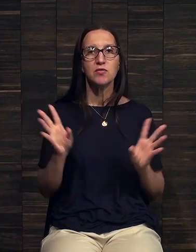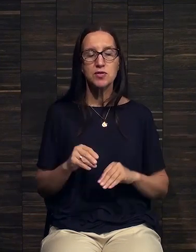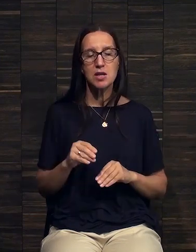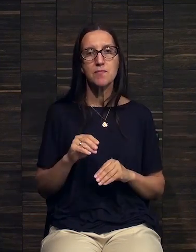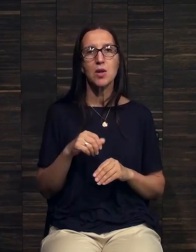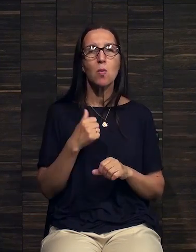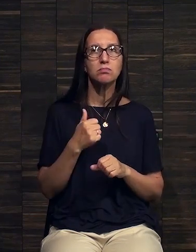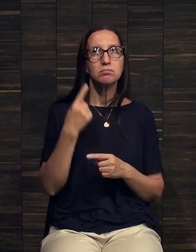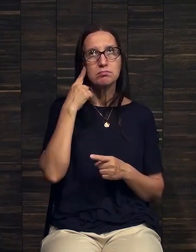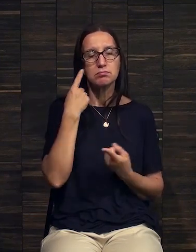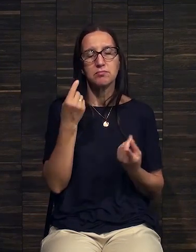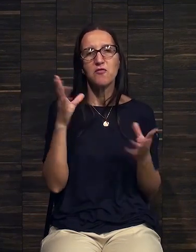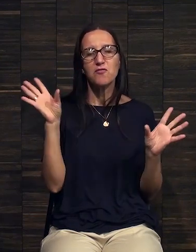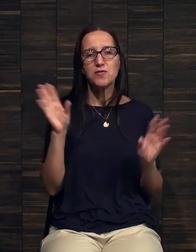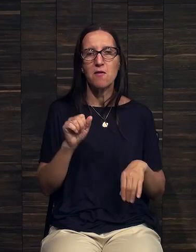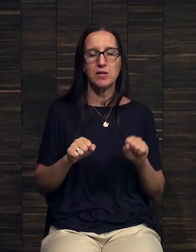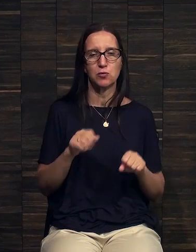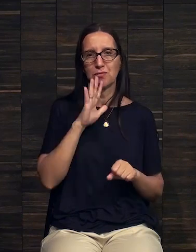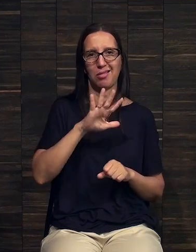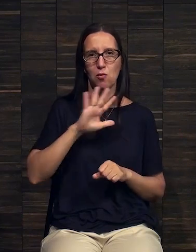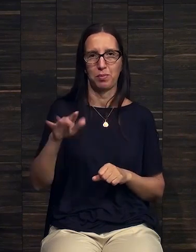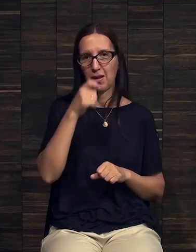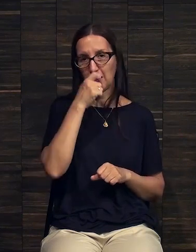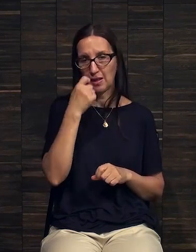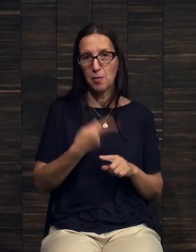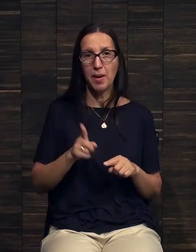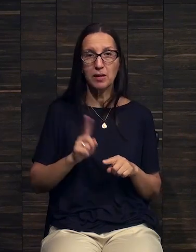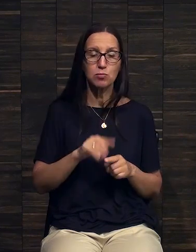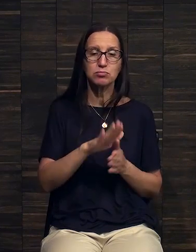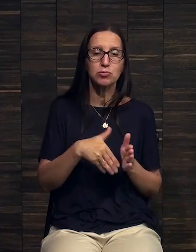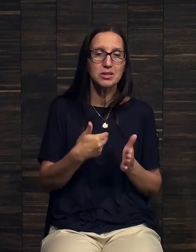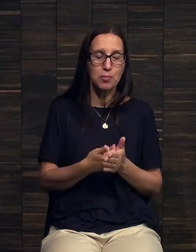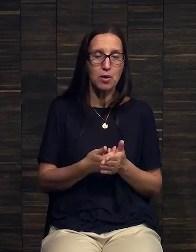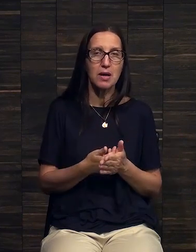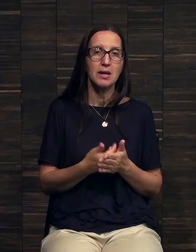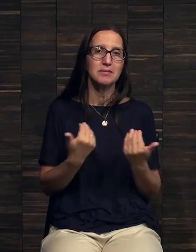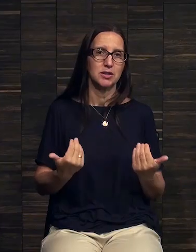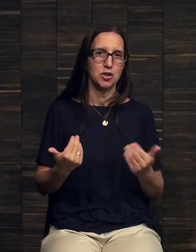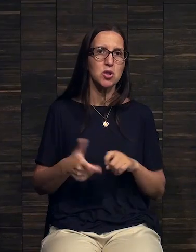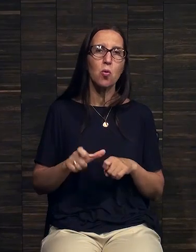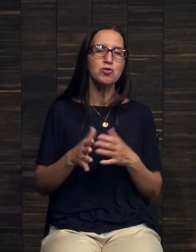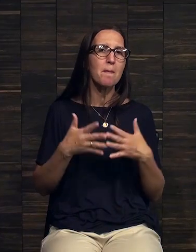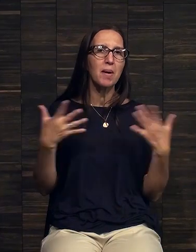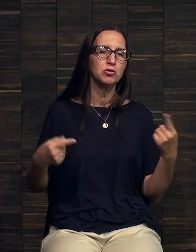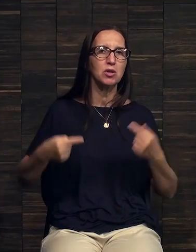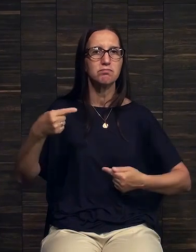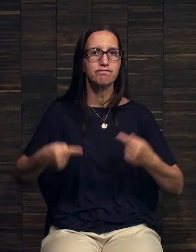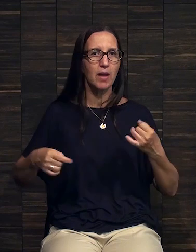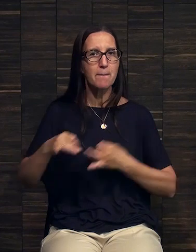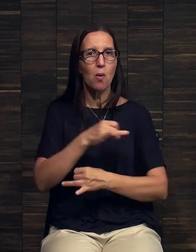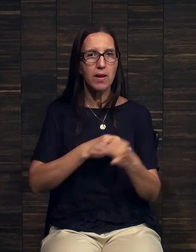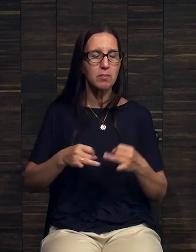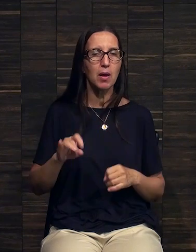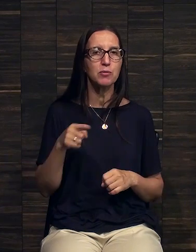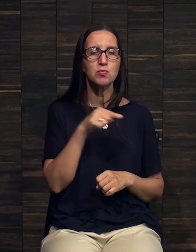they had all the reasons not to love Hitler. And so far, and even